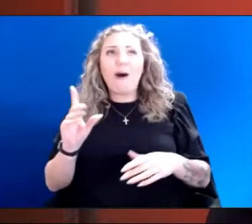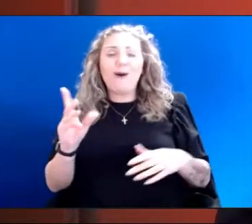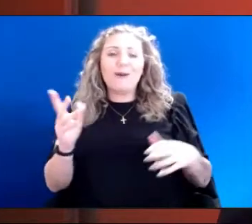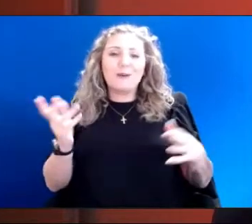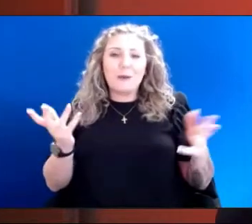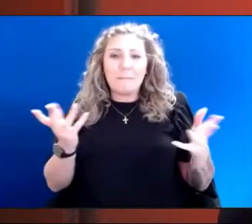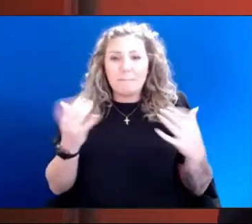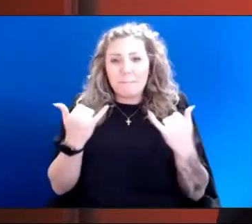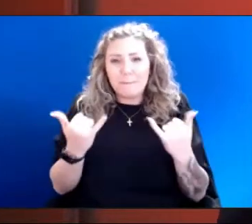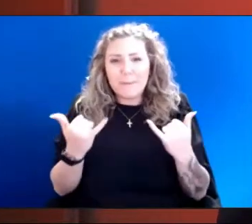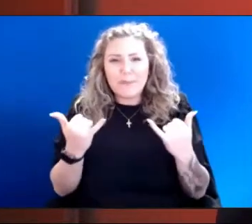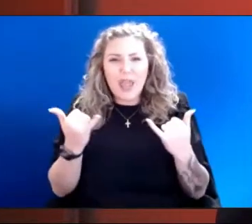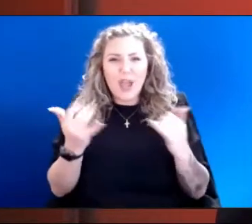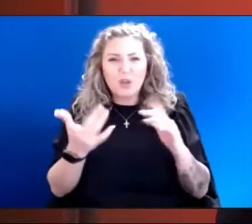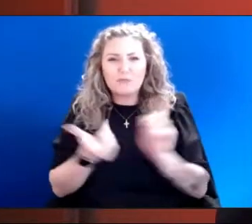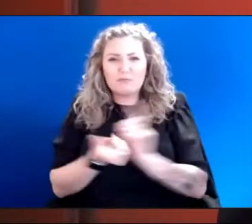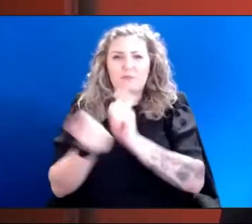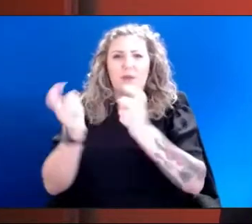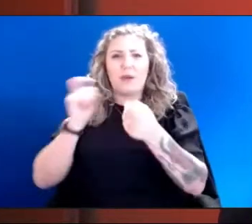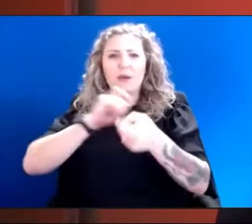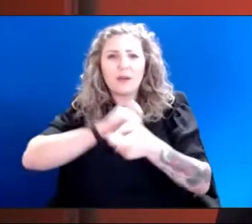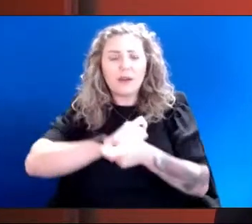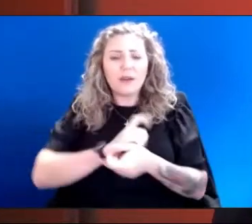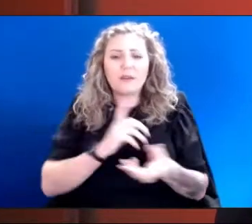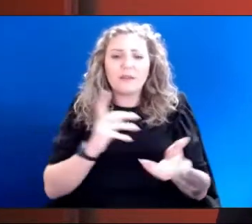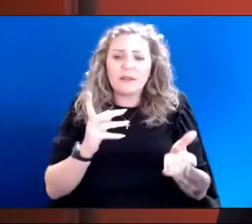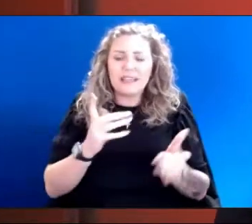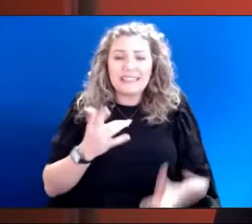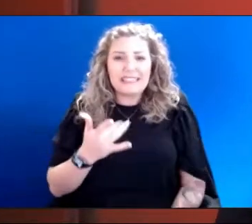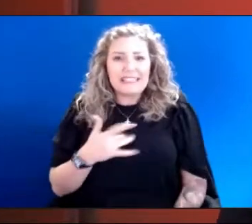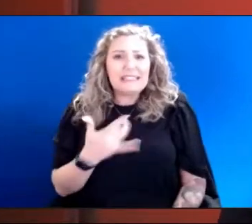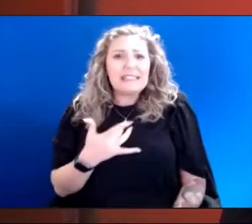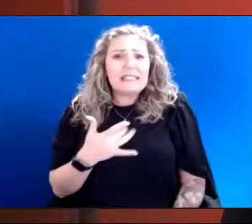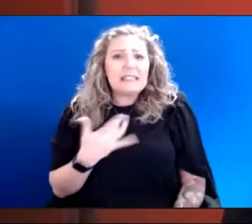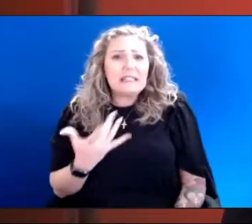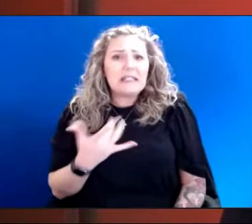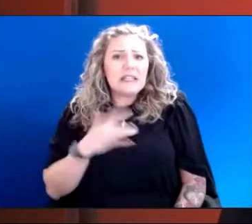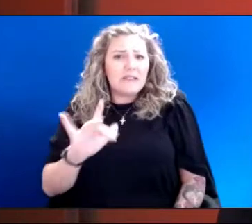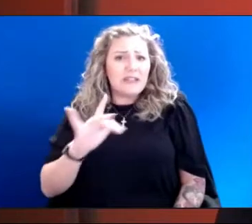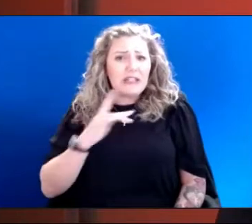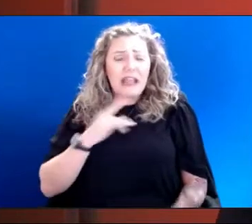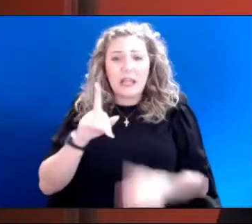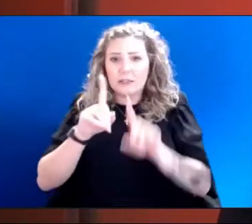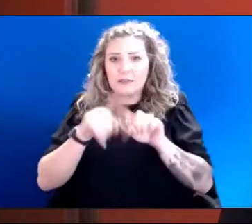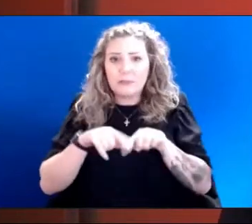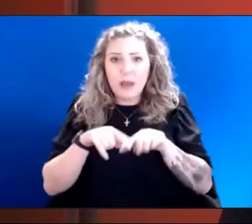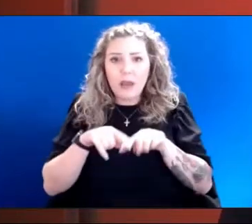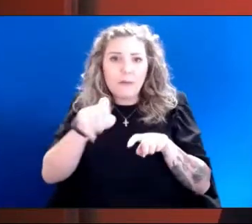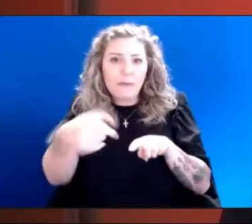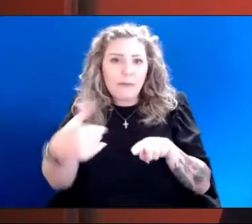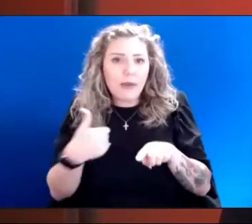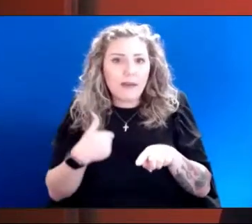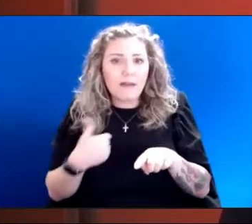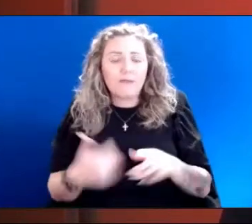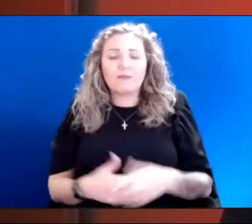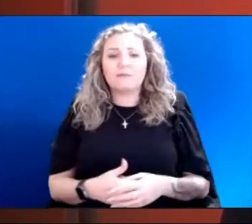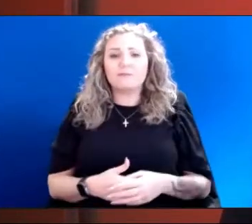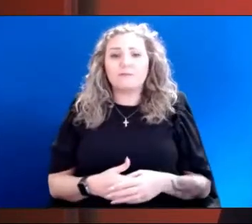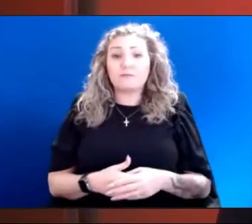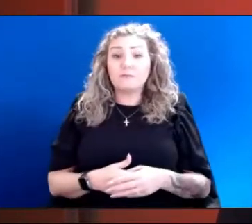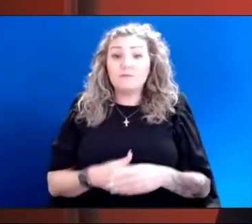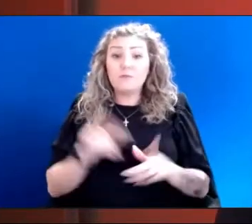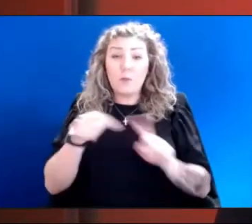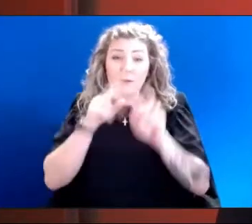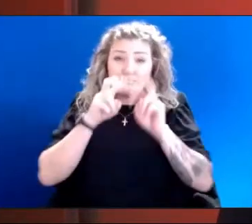now it's kind of evolved into this you know, sensitivity and dependence around it. And so when we look at food specifically,